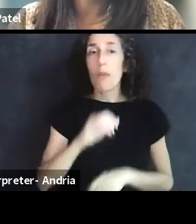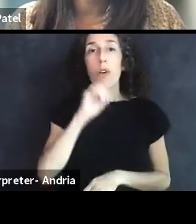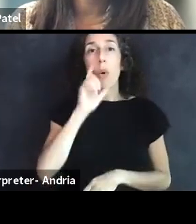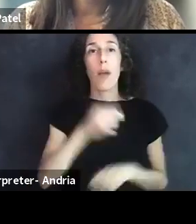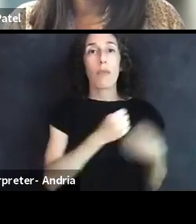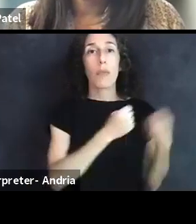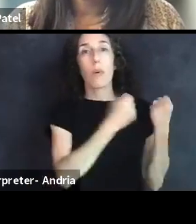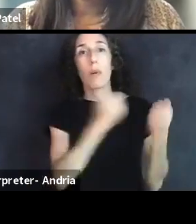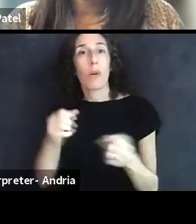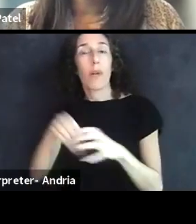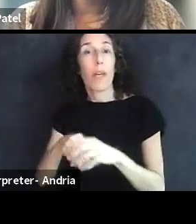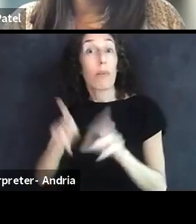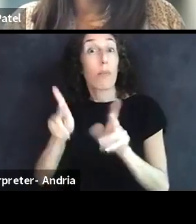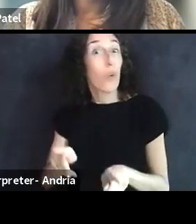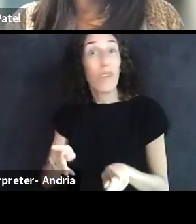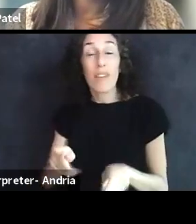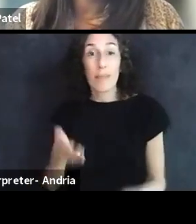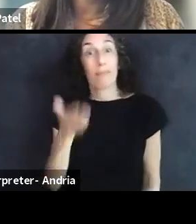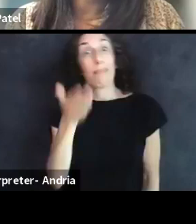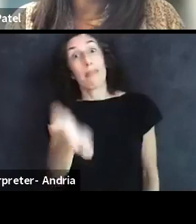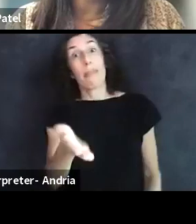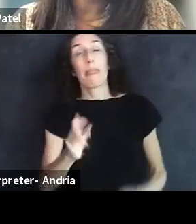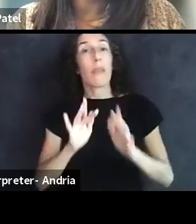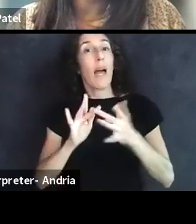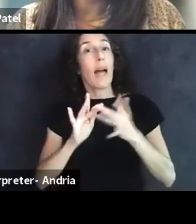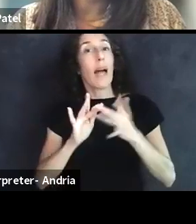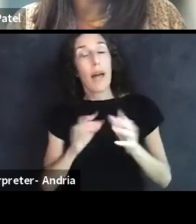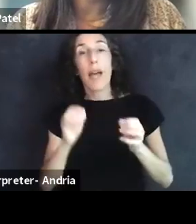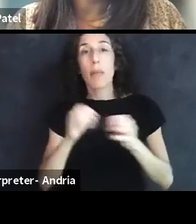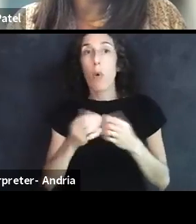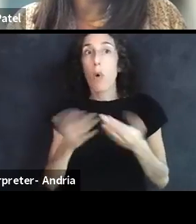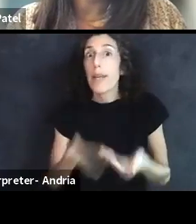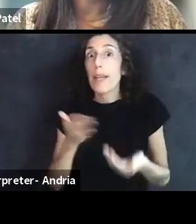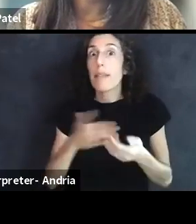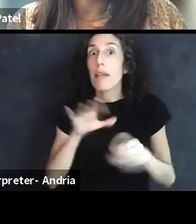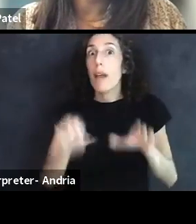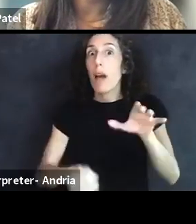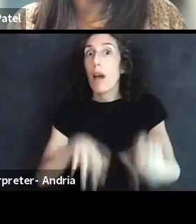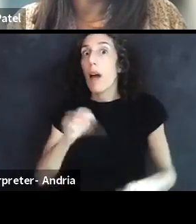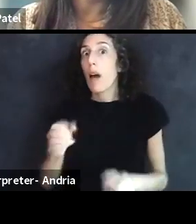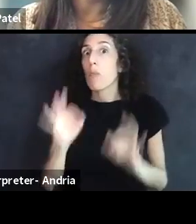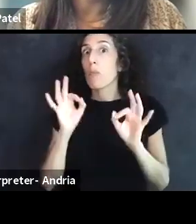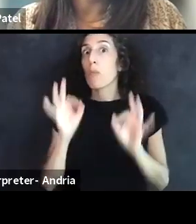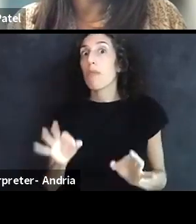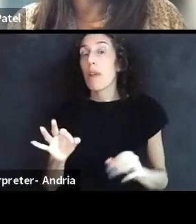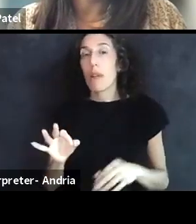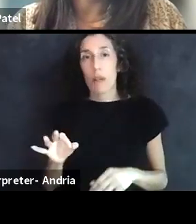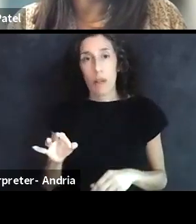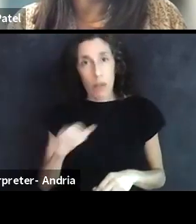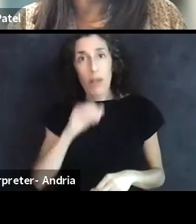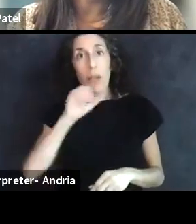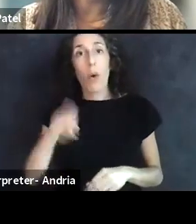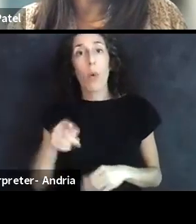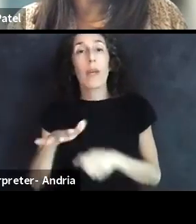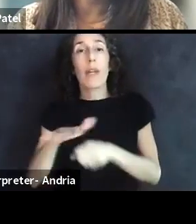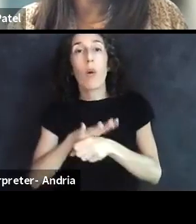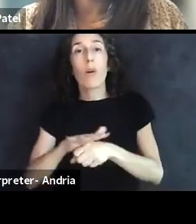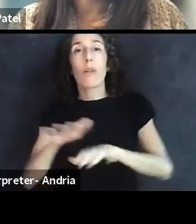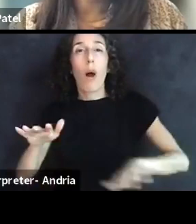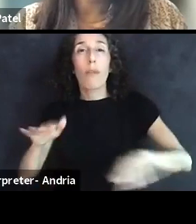people can do it by telehealth. And then Sapana and I have also been working with people around the globe who are looking at digital